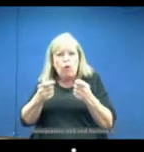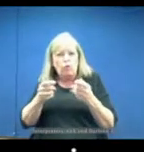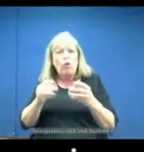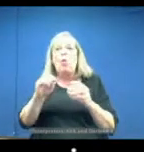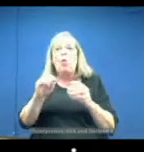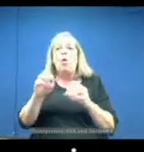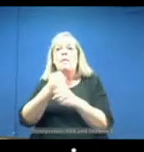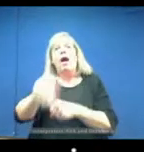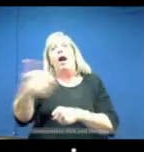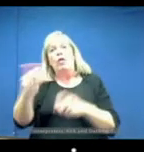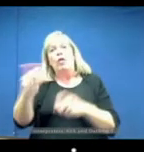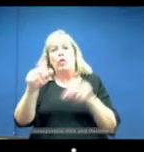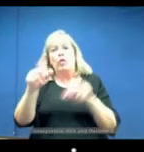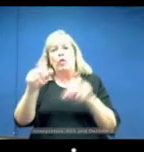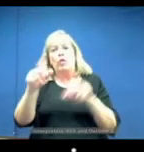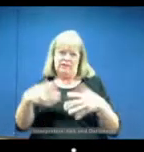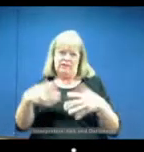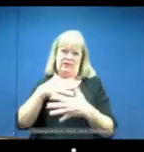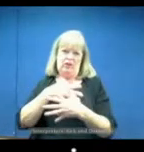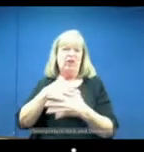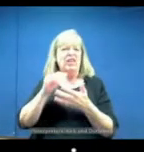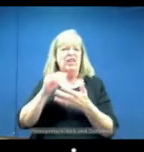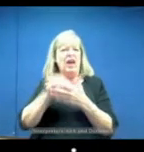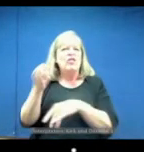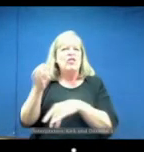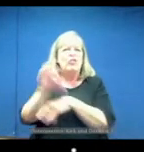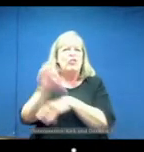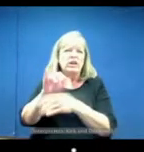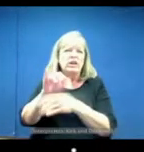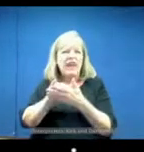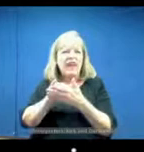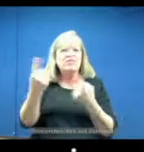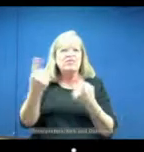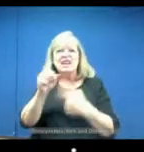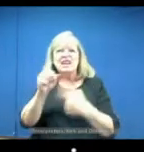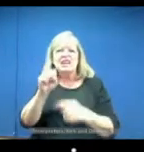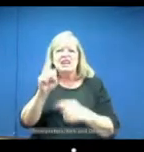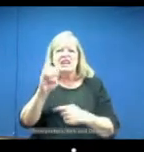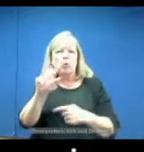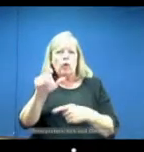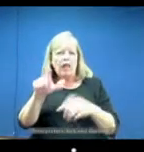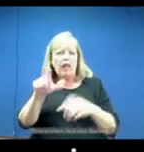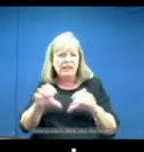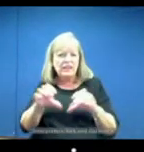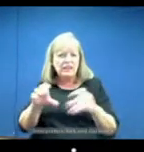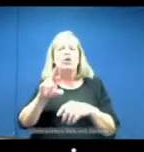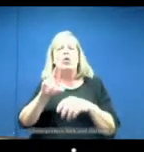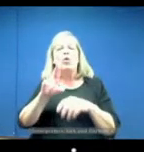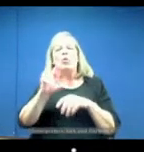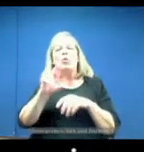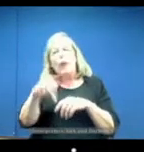including forced and unwanted sexual activity, rape, incest, and sexual abuse.